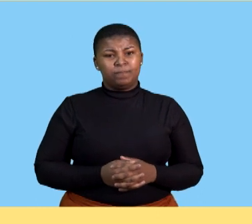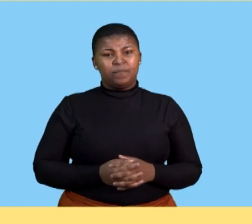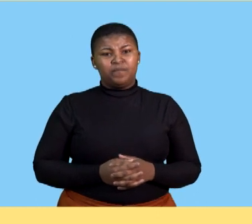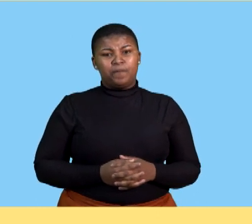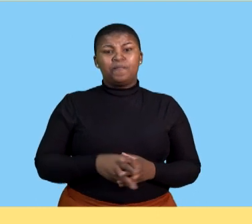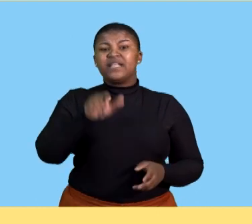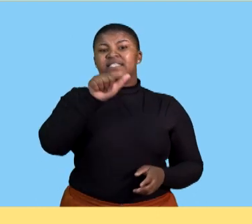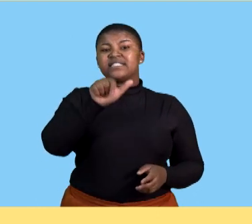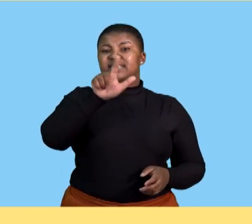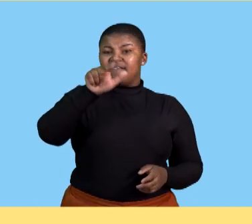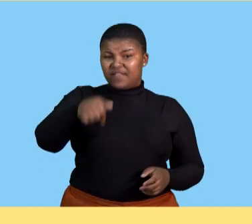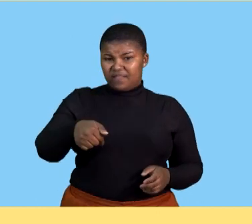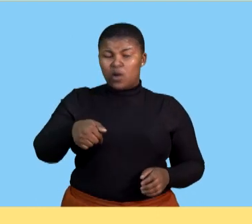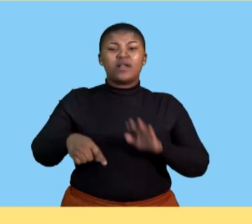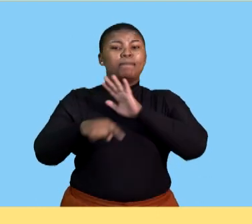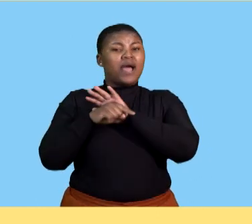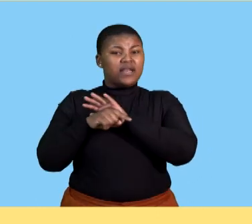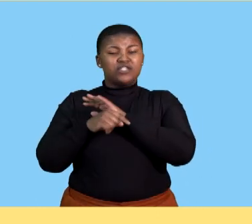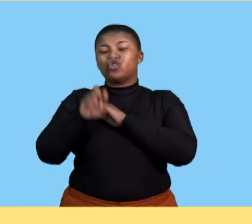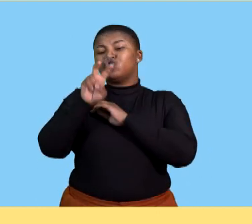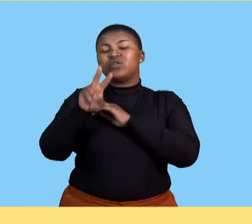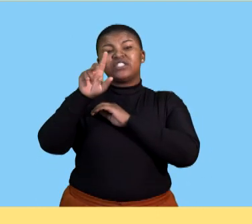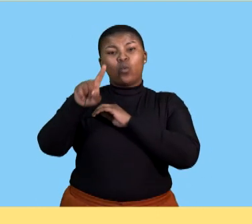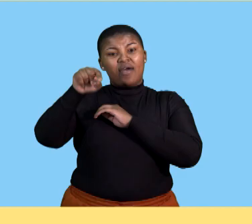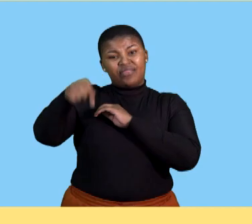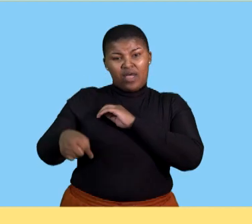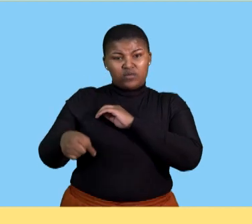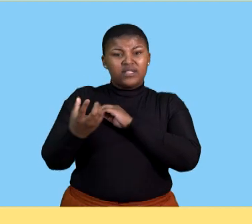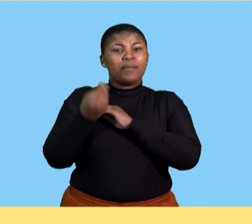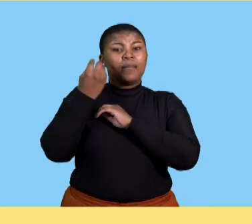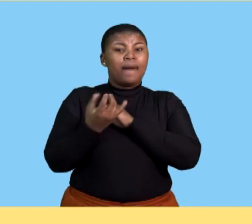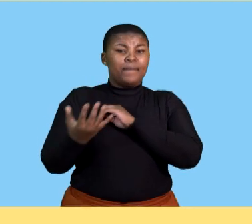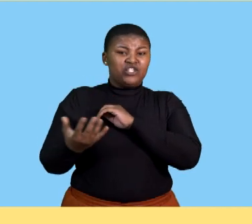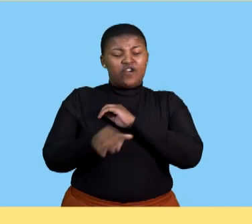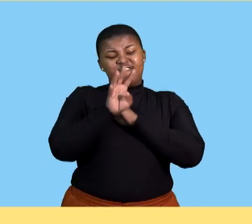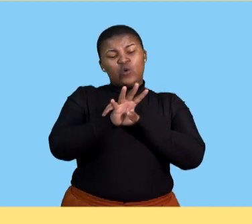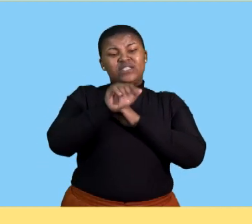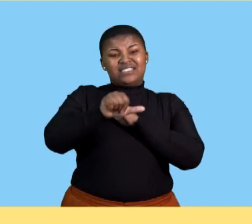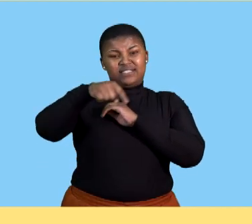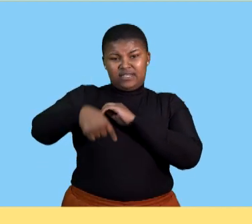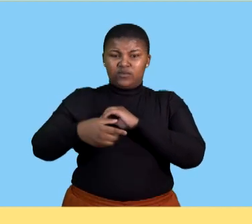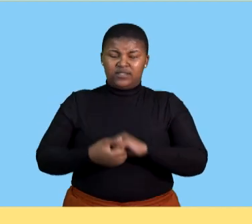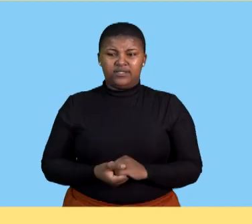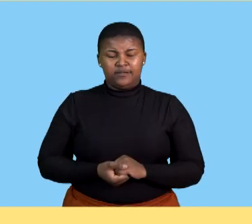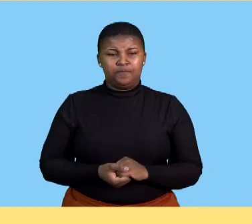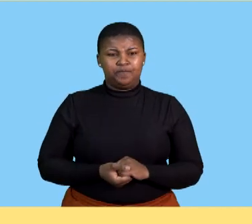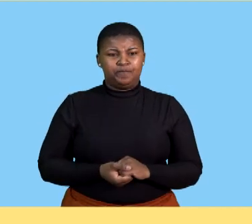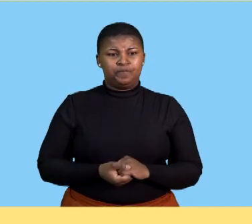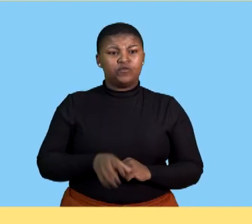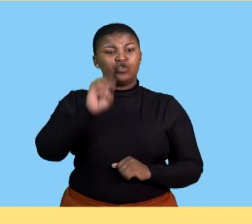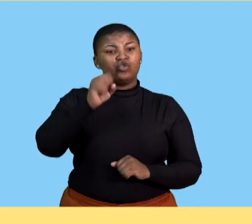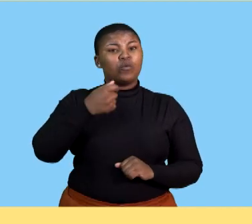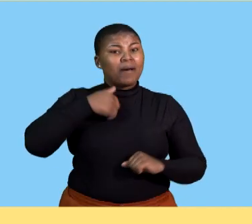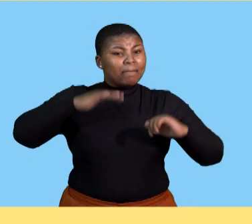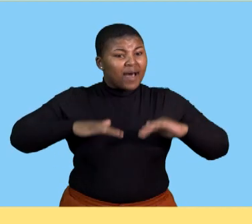saying 67 minus 21. That gives me 46,000.